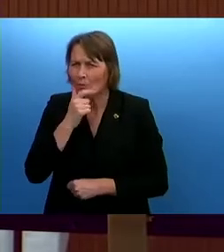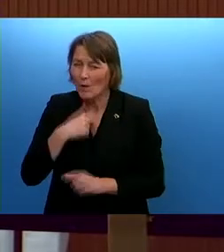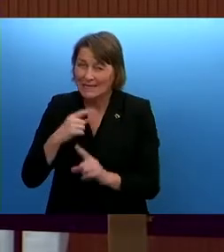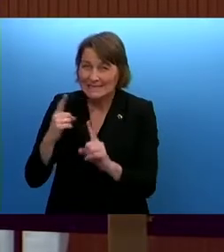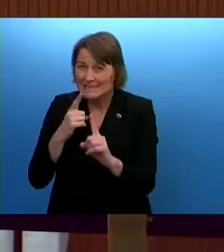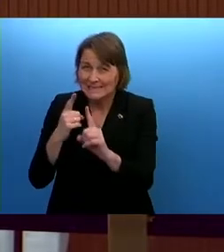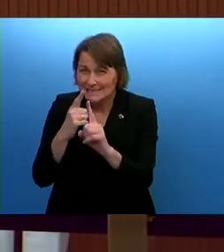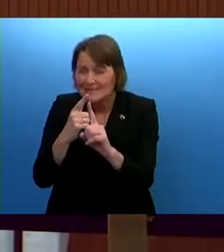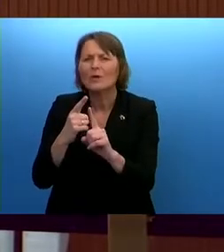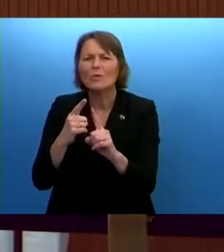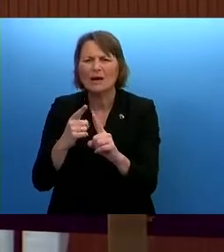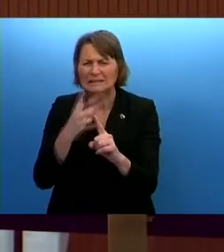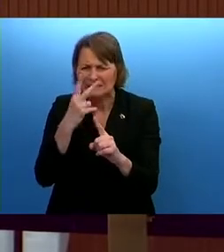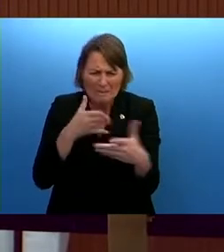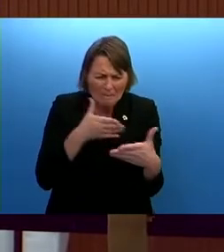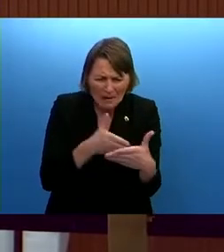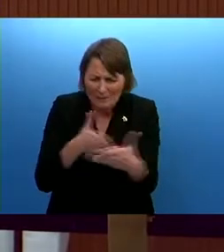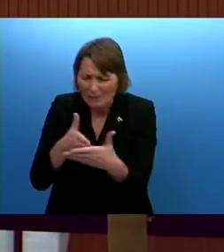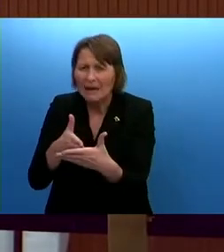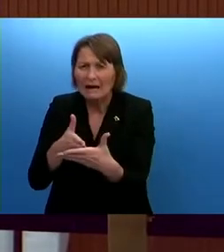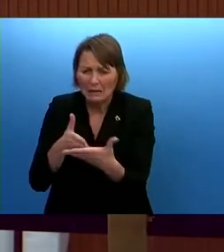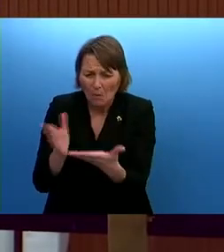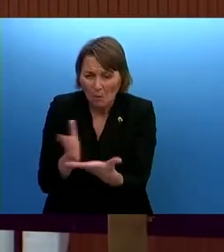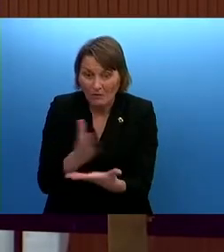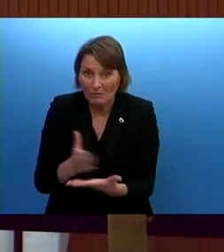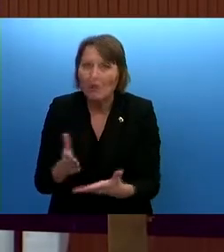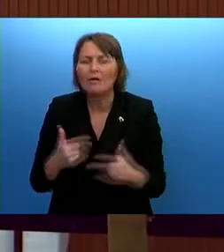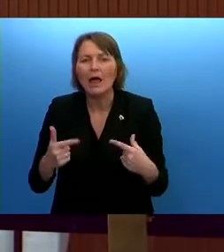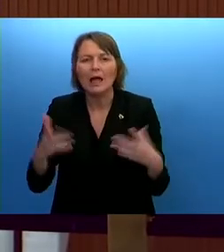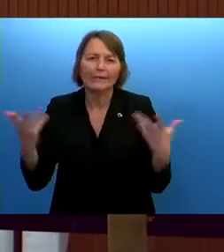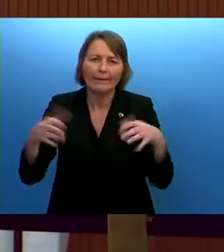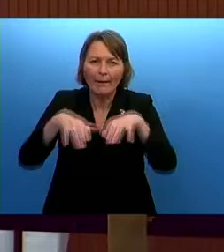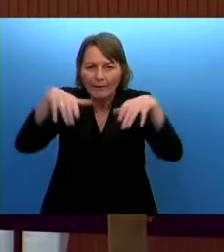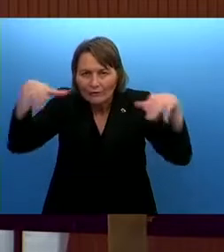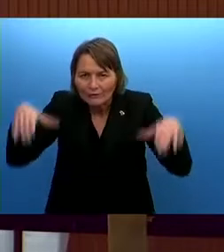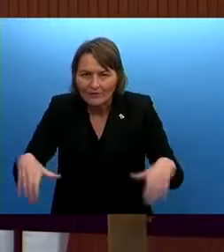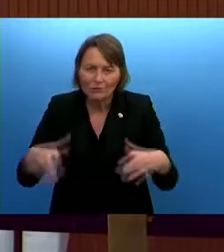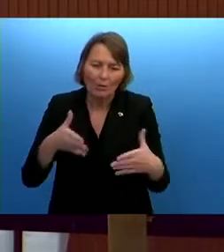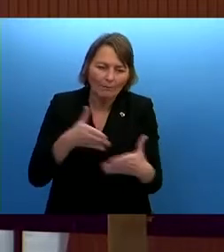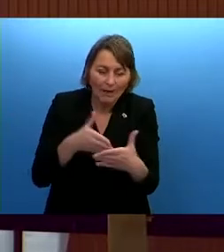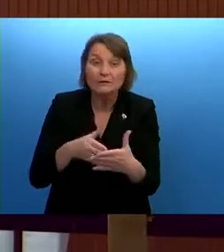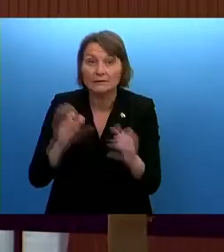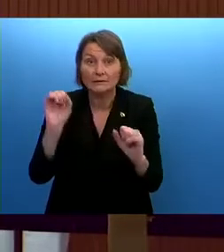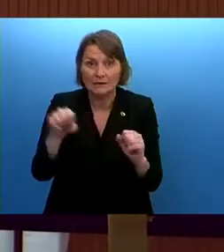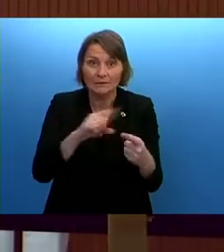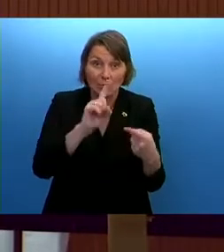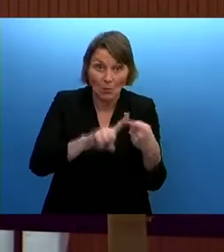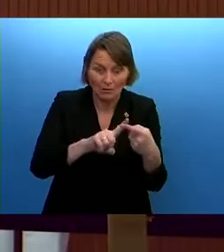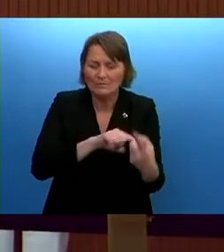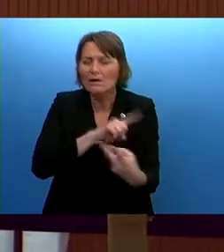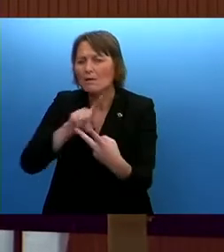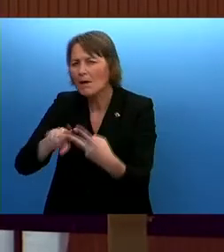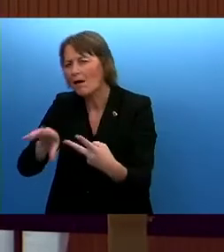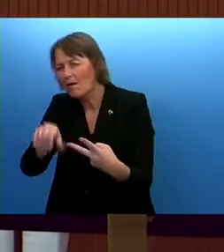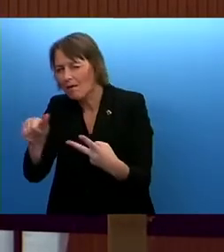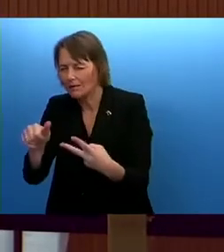barriers, not only the physical barriers when we organize our conferences, but really to make sure that persons with